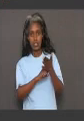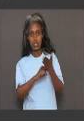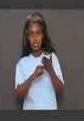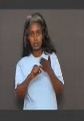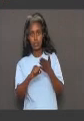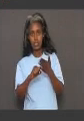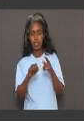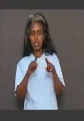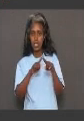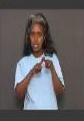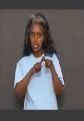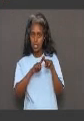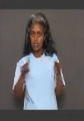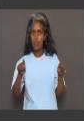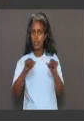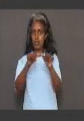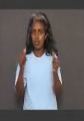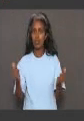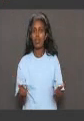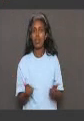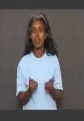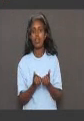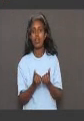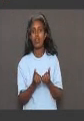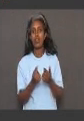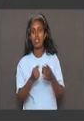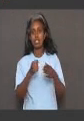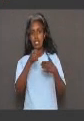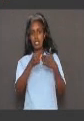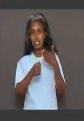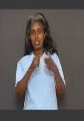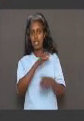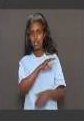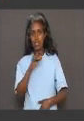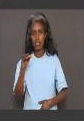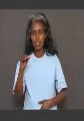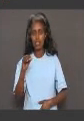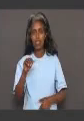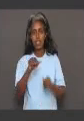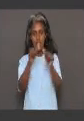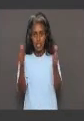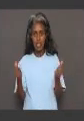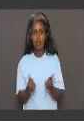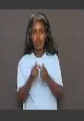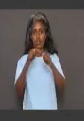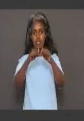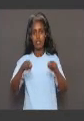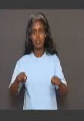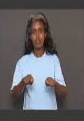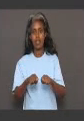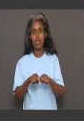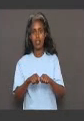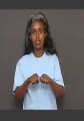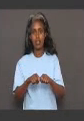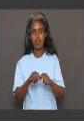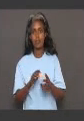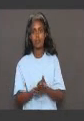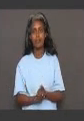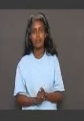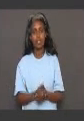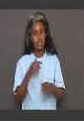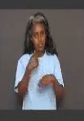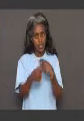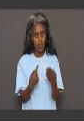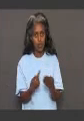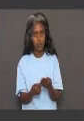Area of the segment is the difference of area of the sector and area of the triangle.